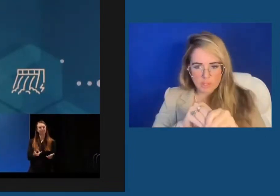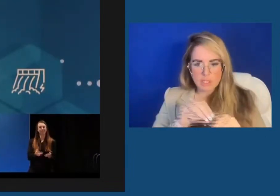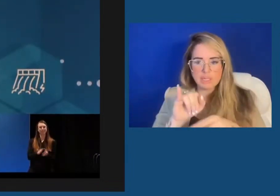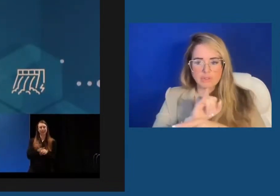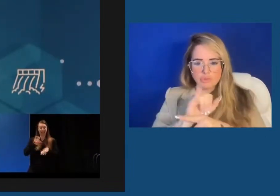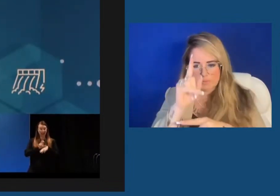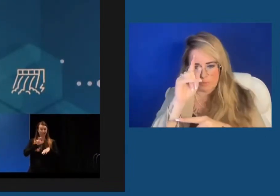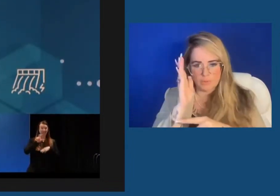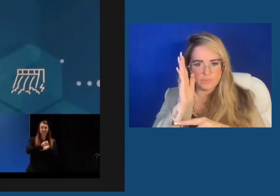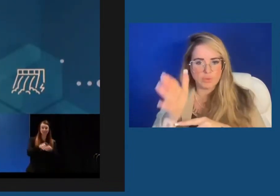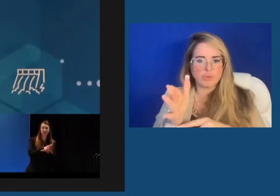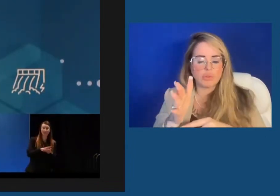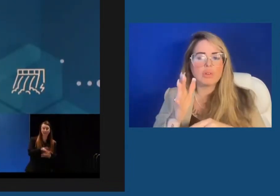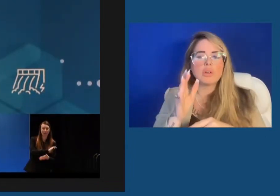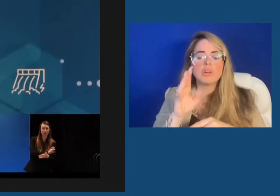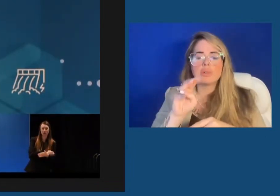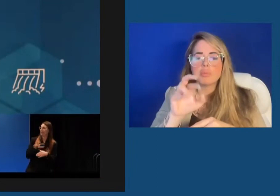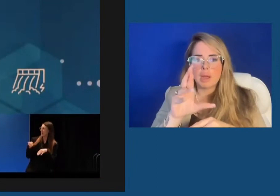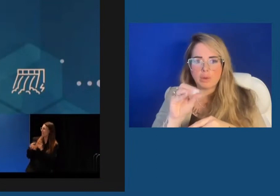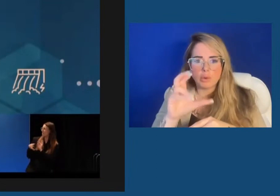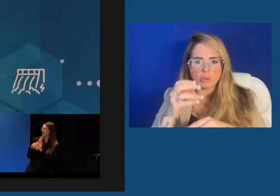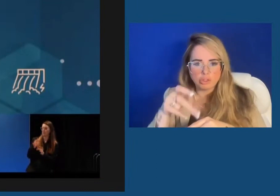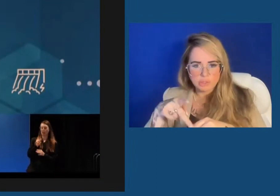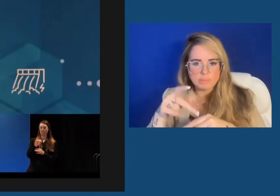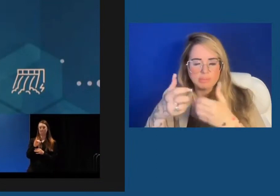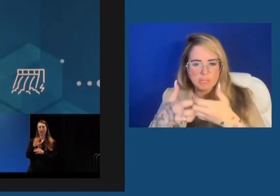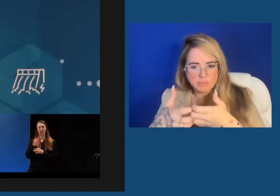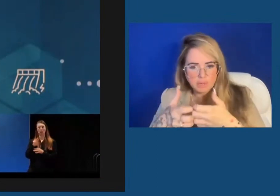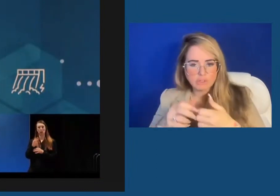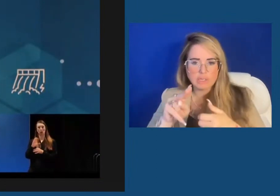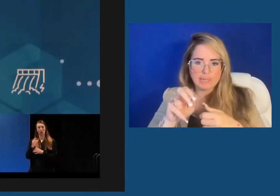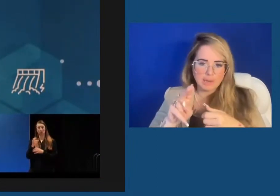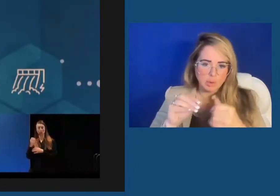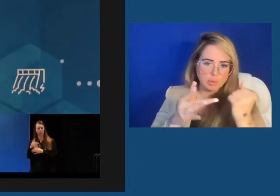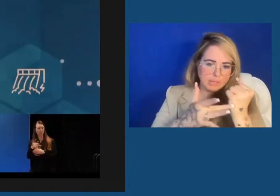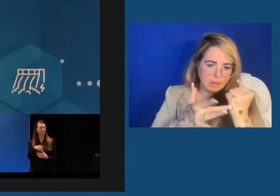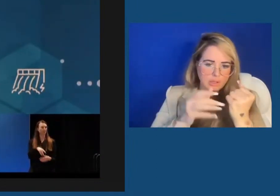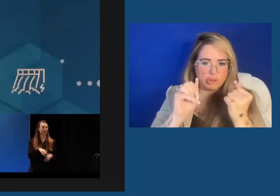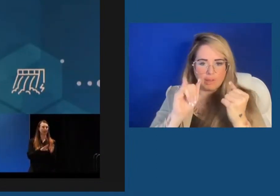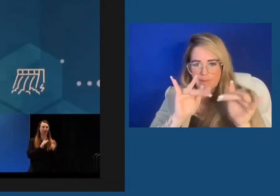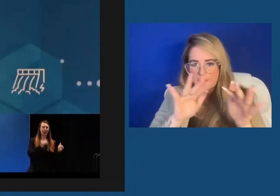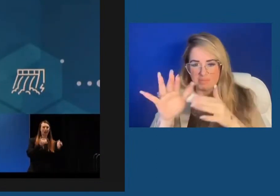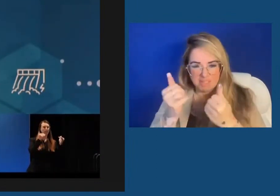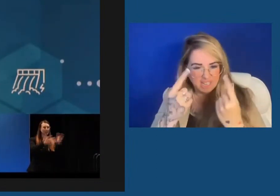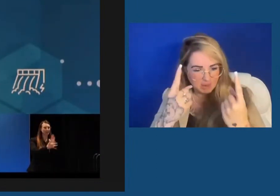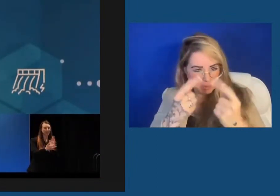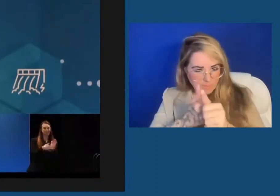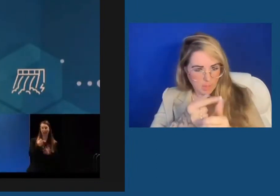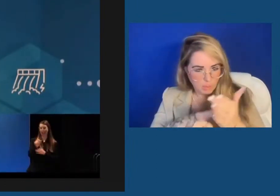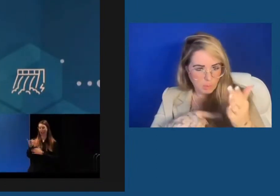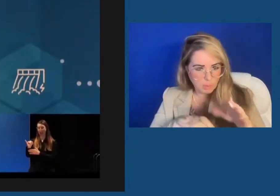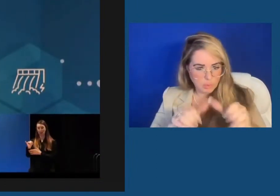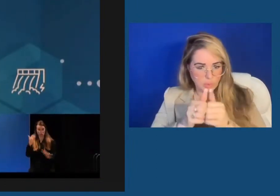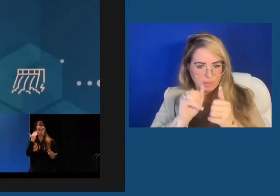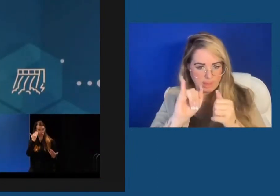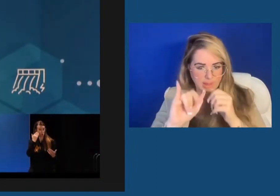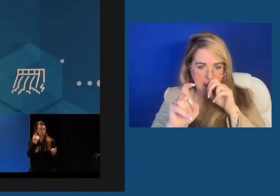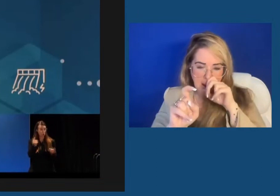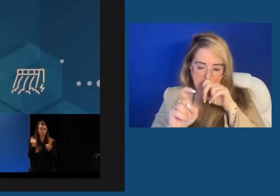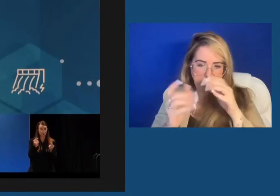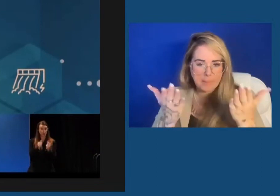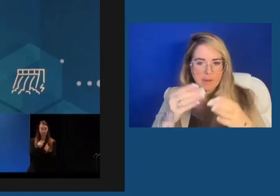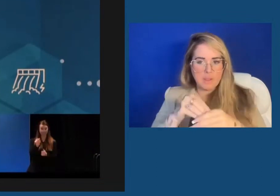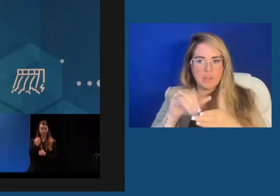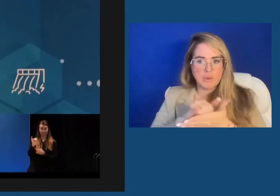as you mentioned, microchip manufacturing, advanced nanotechnology, and AI. Is anybody following what we're doing with artificial intelligence here in the state of New